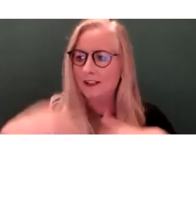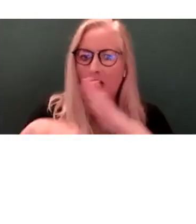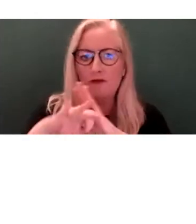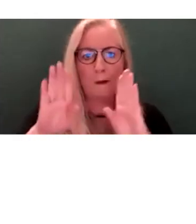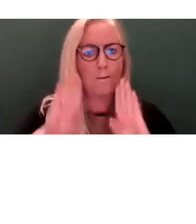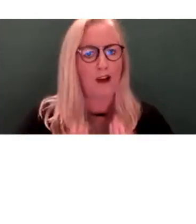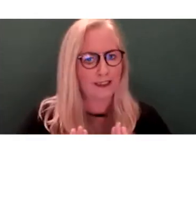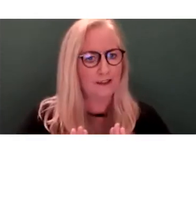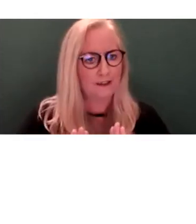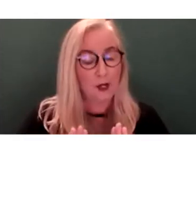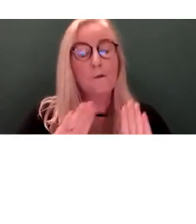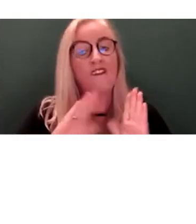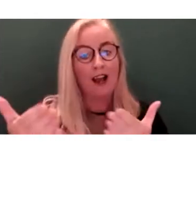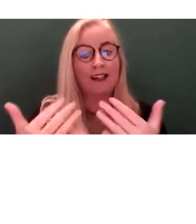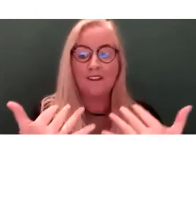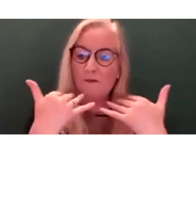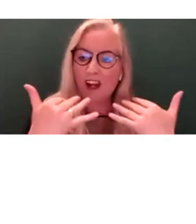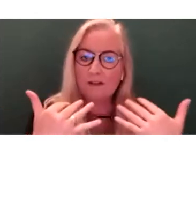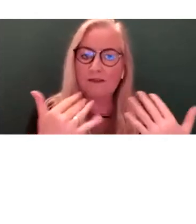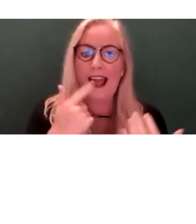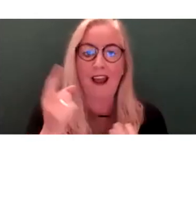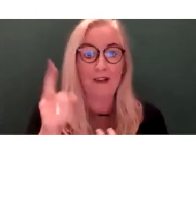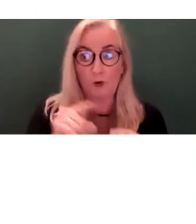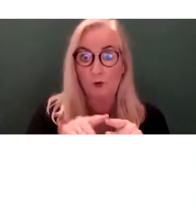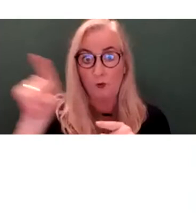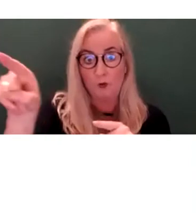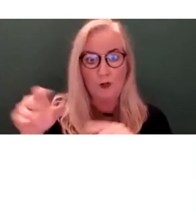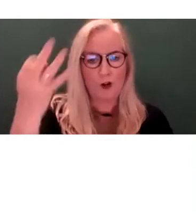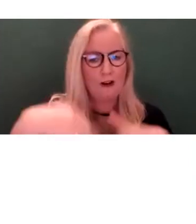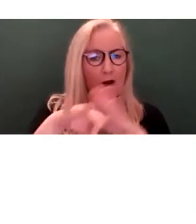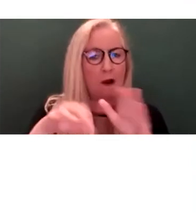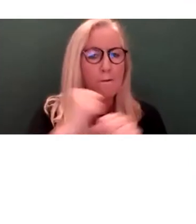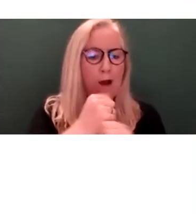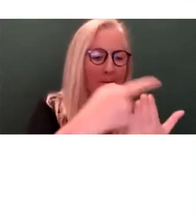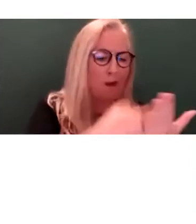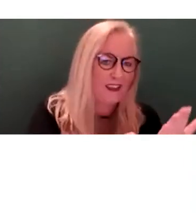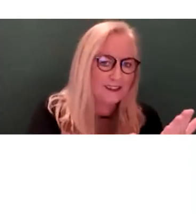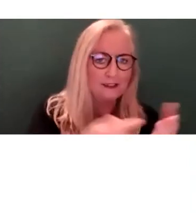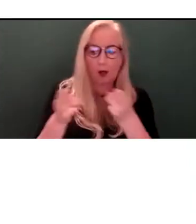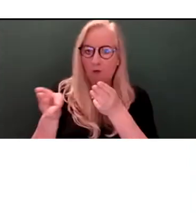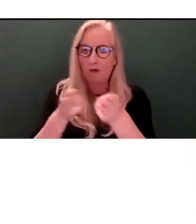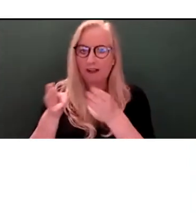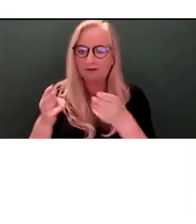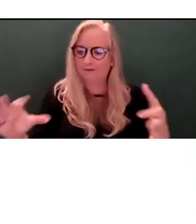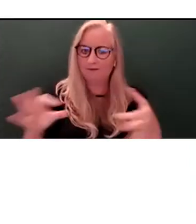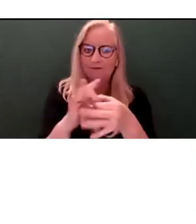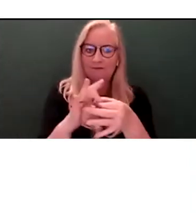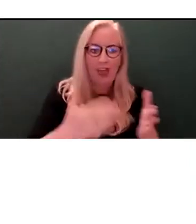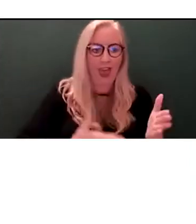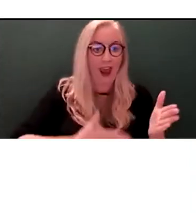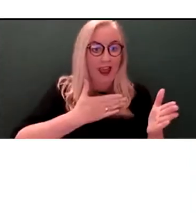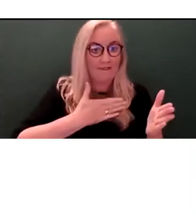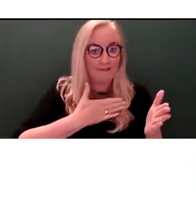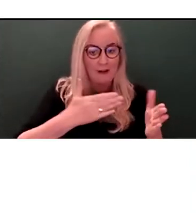that provides information and advice to the government on policy and practice relevant to the lives of persons